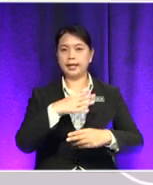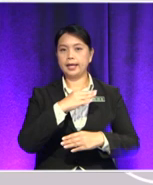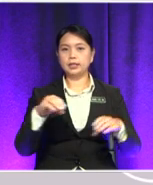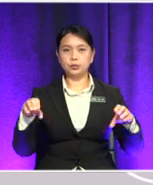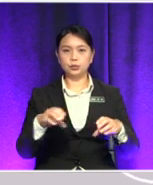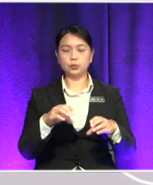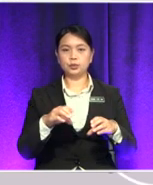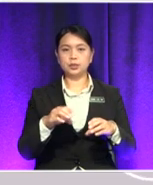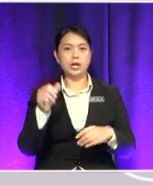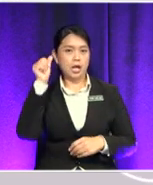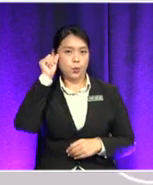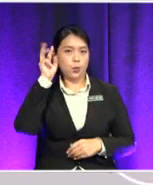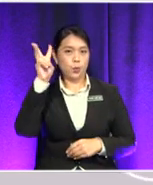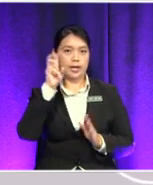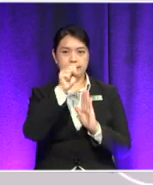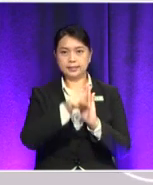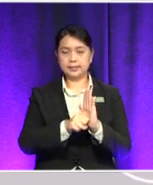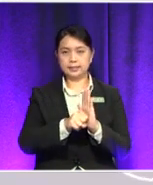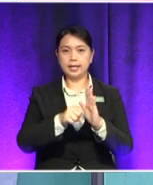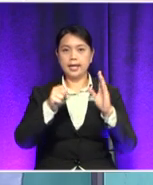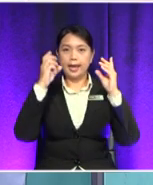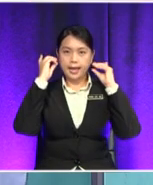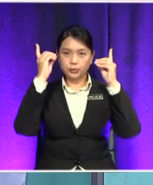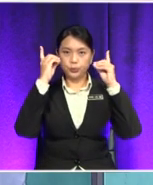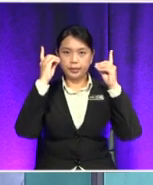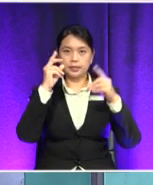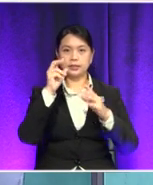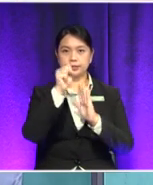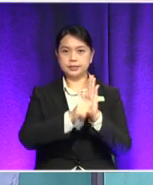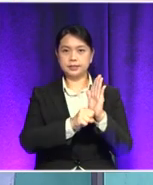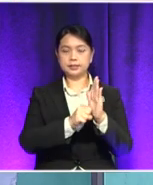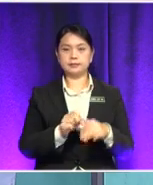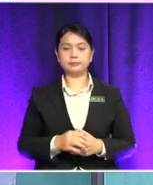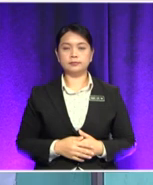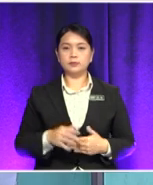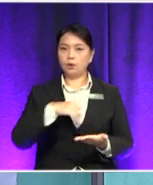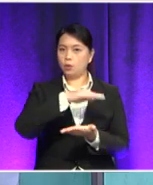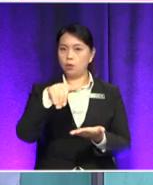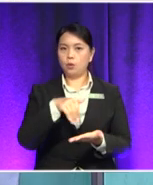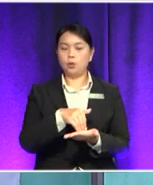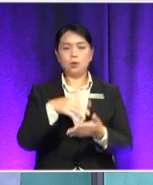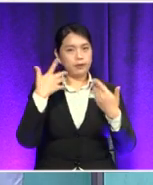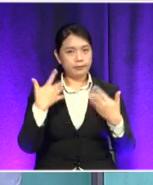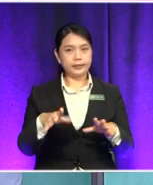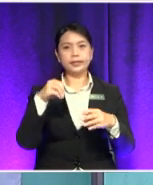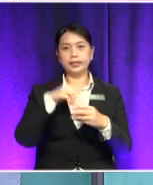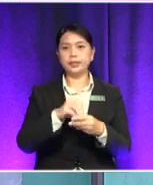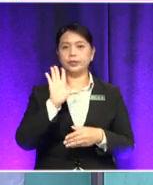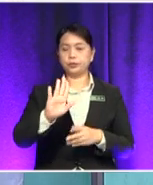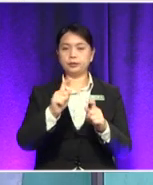So don't worry if you did not get all this idea. It's already in our textbook, page 109. Okay,